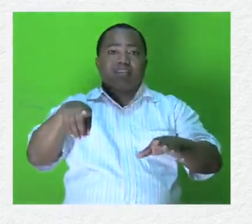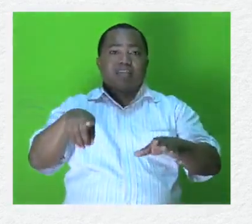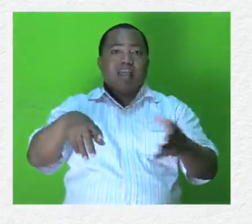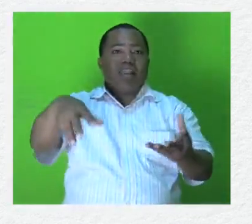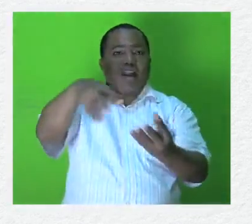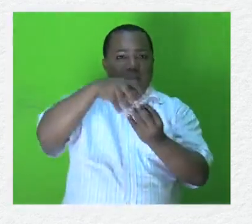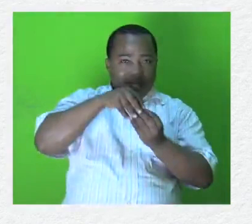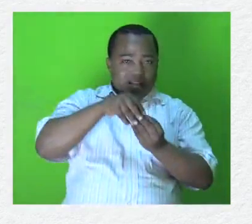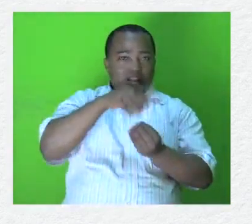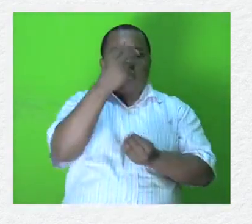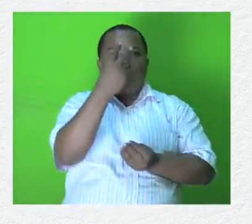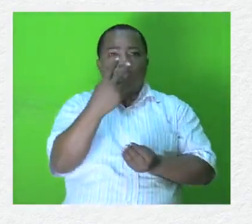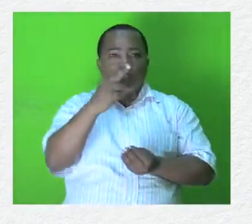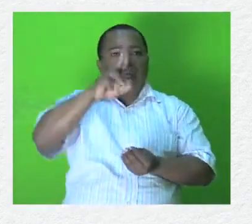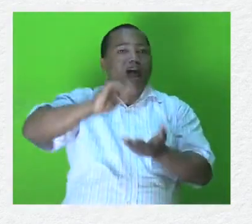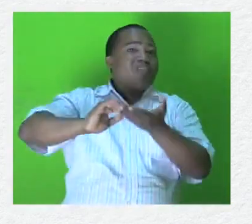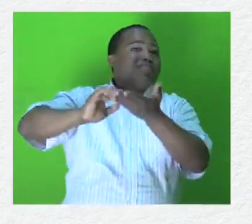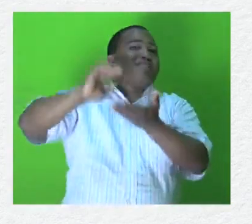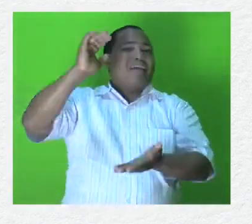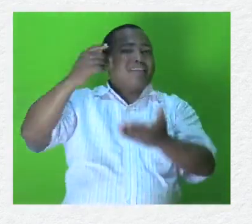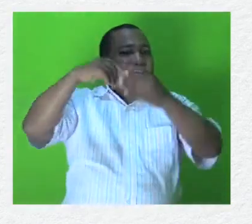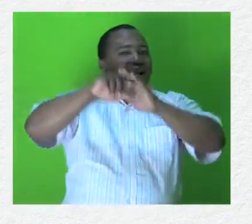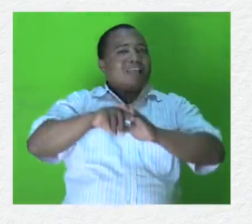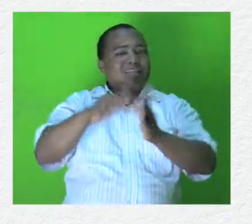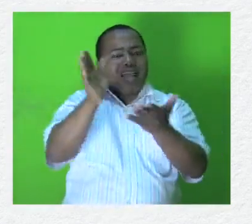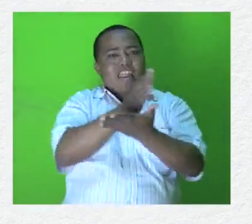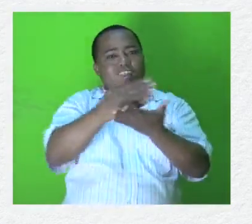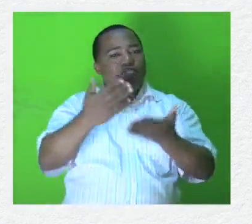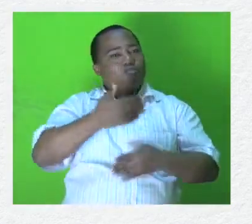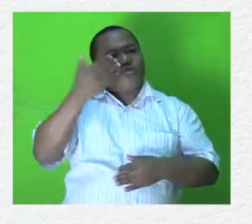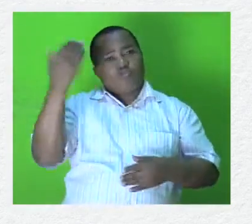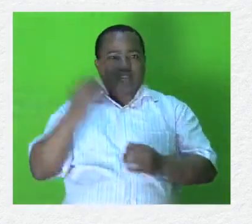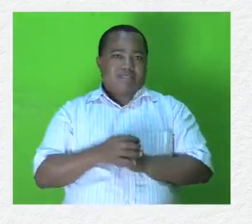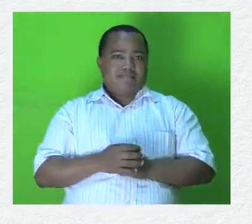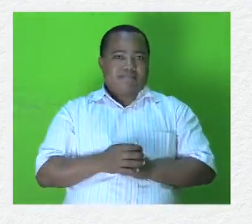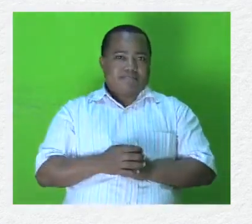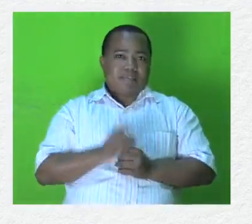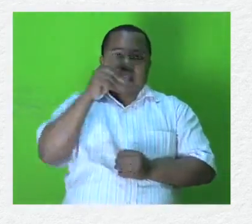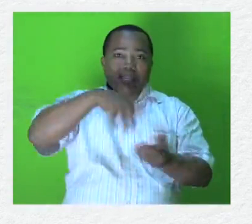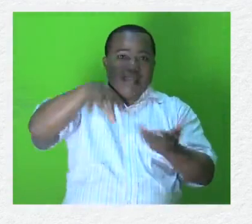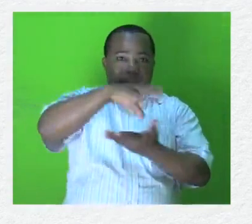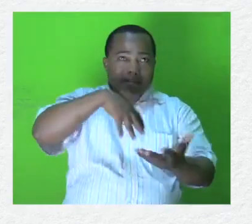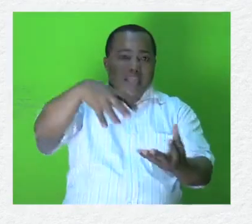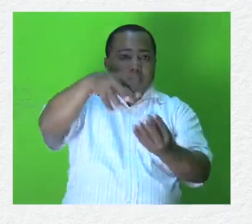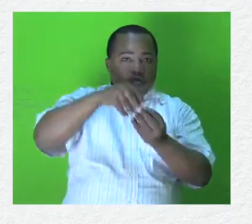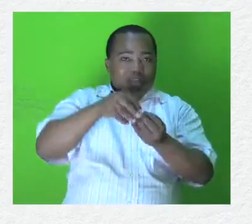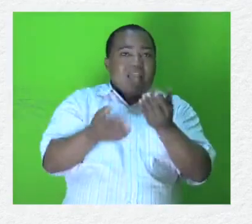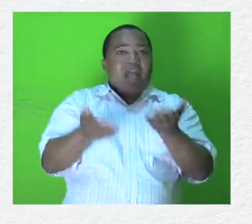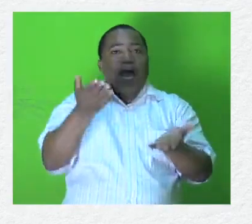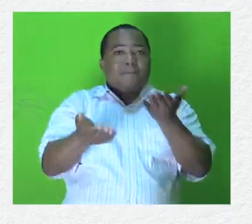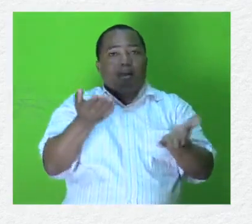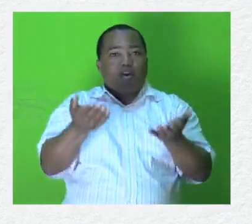combination of two or more substances in any ratio. Is mixture considered amount